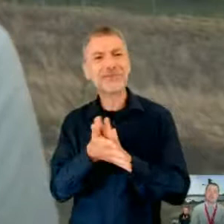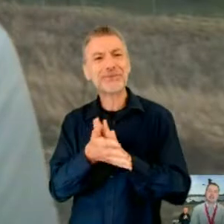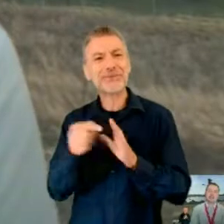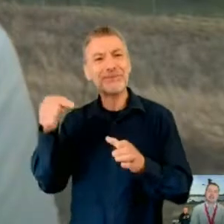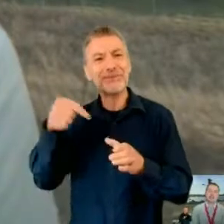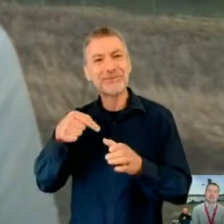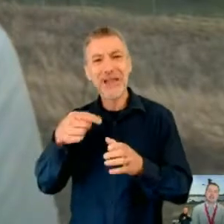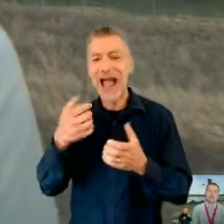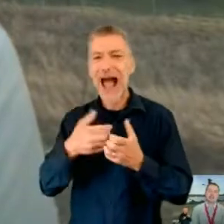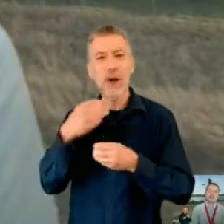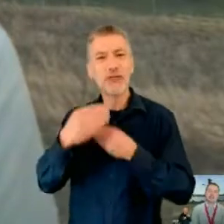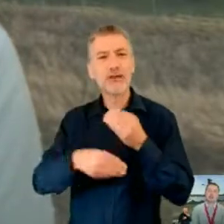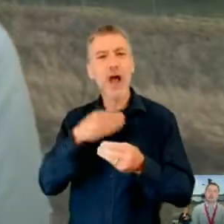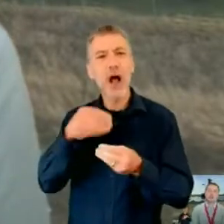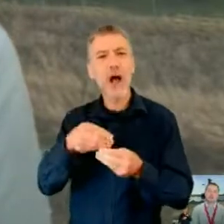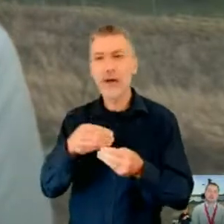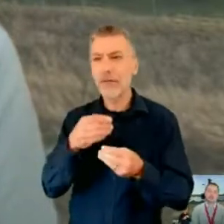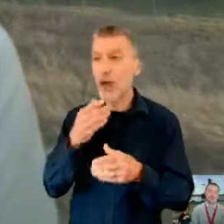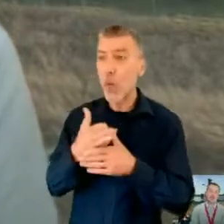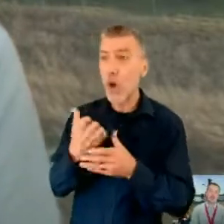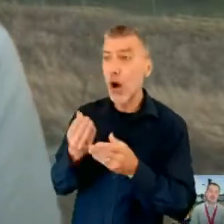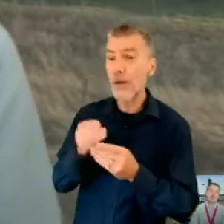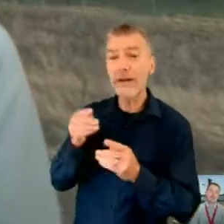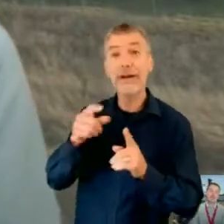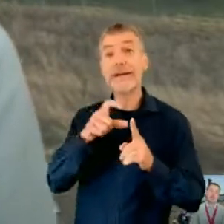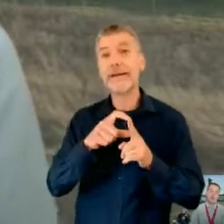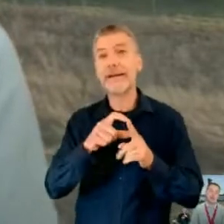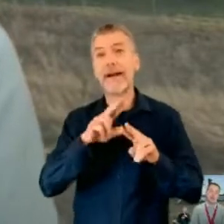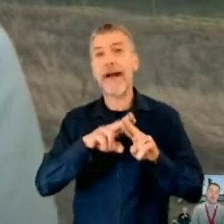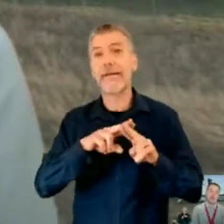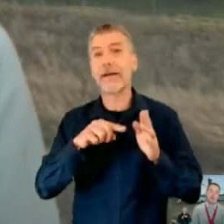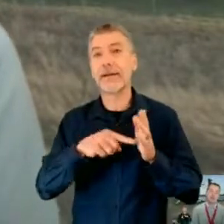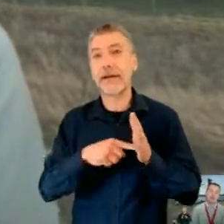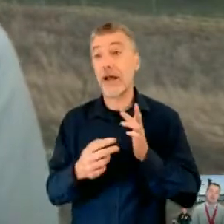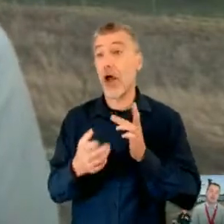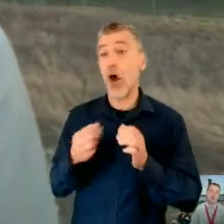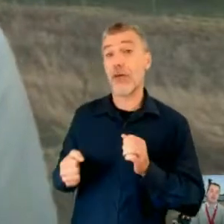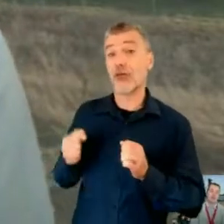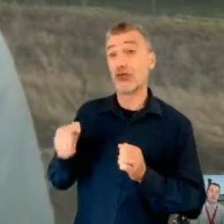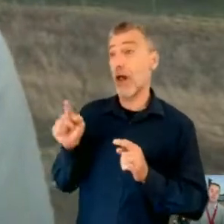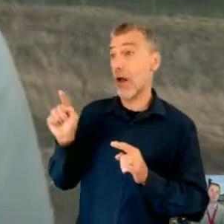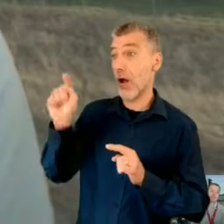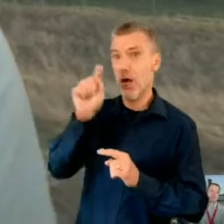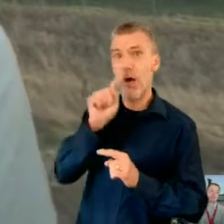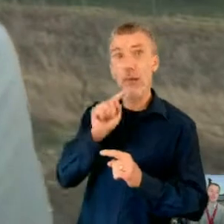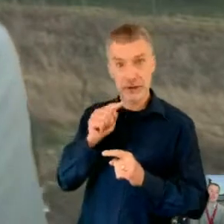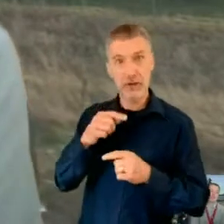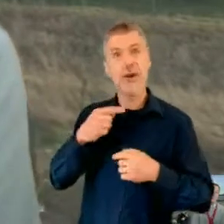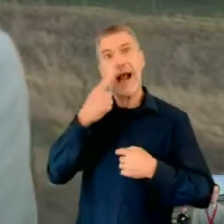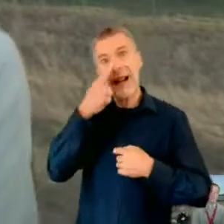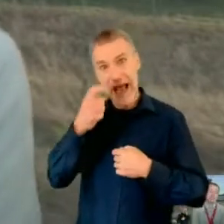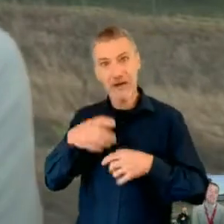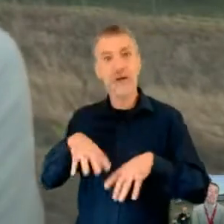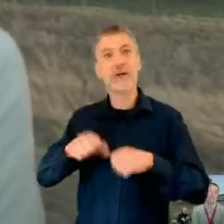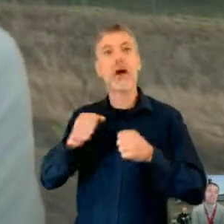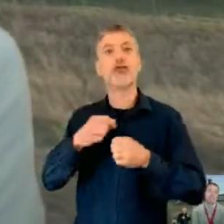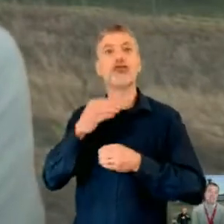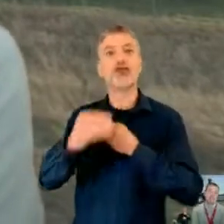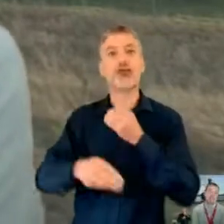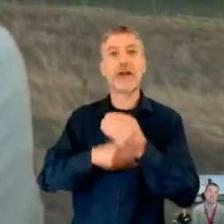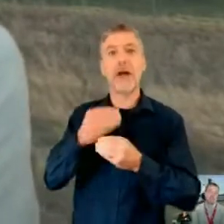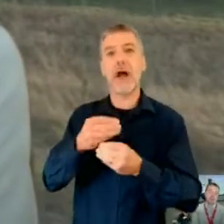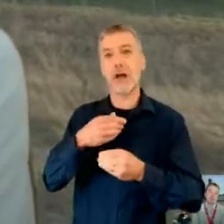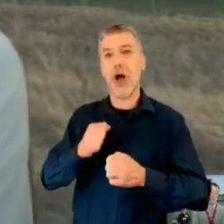other train companies to agree, well, we've agreed a stand now, but roll out coffee cup recycling across our route. And an